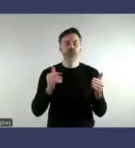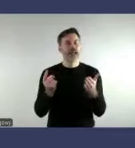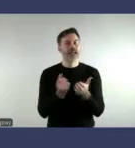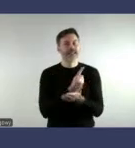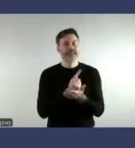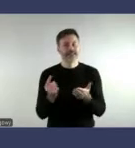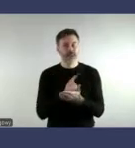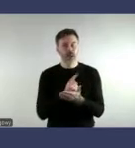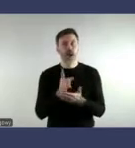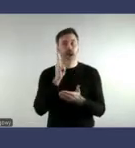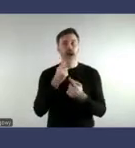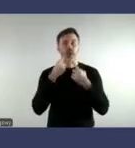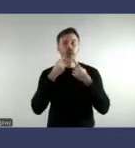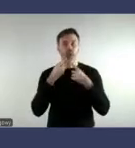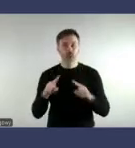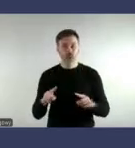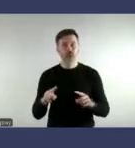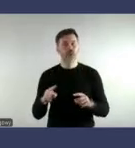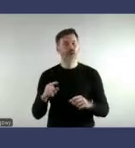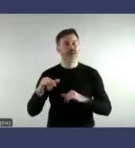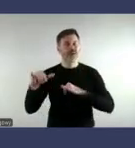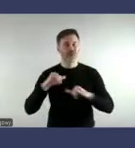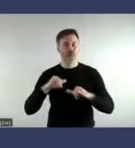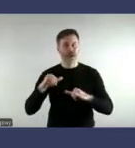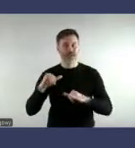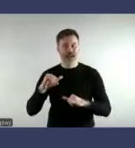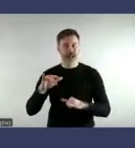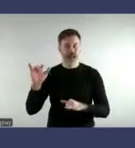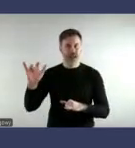and it is the local government that is